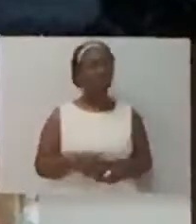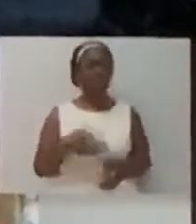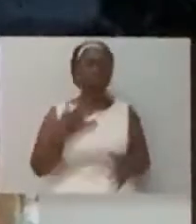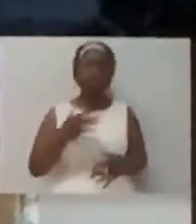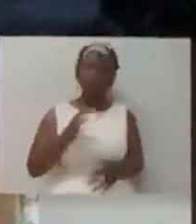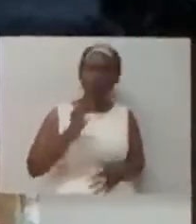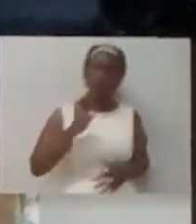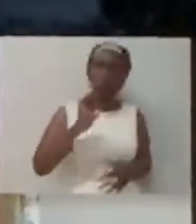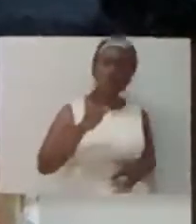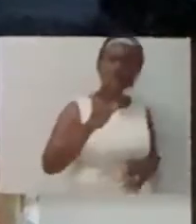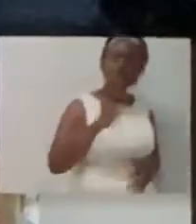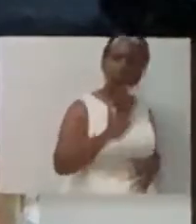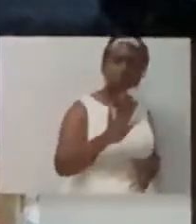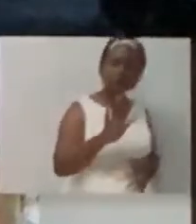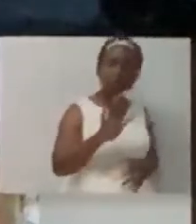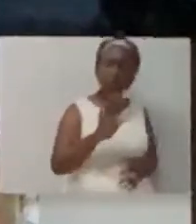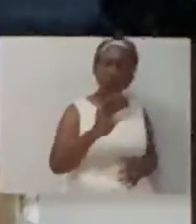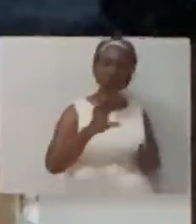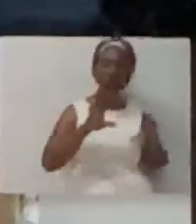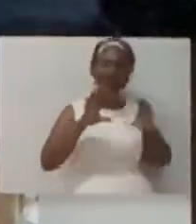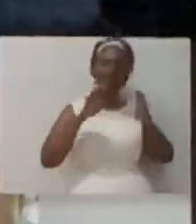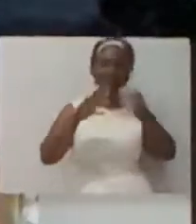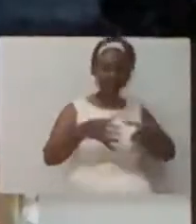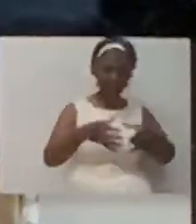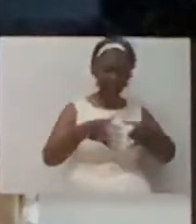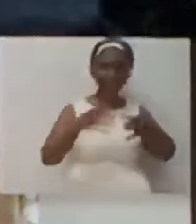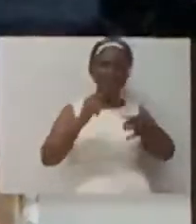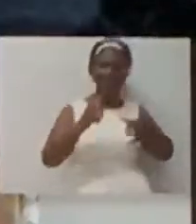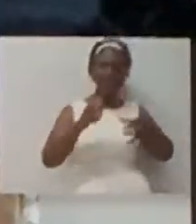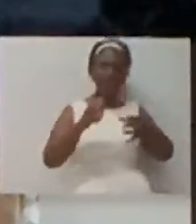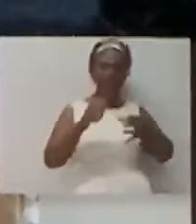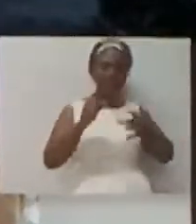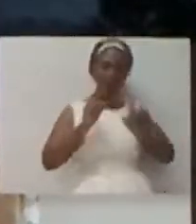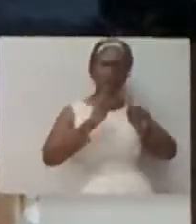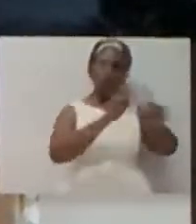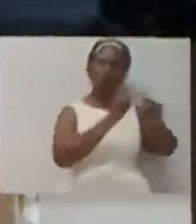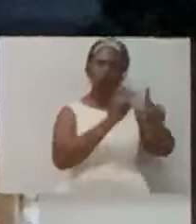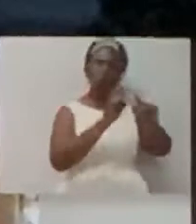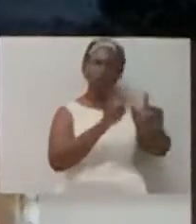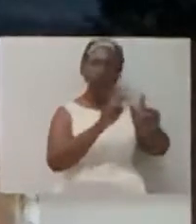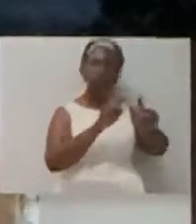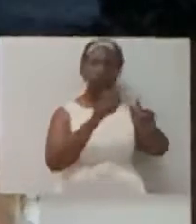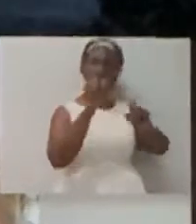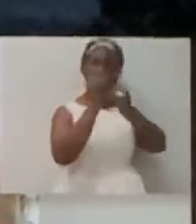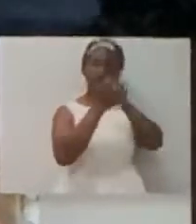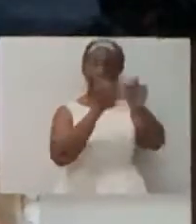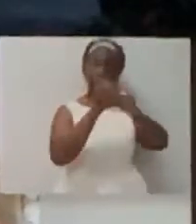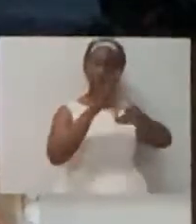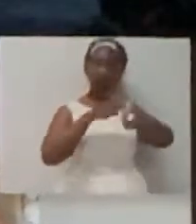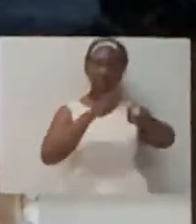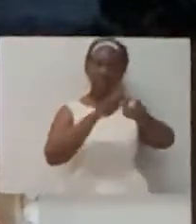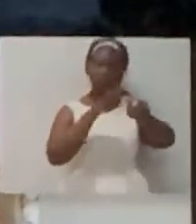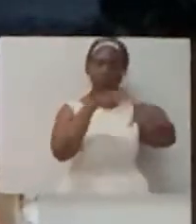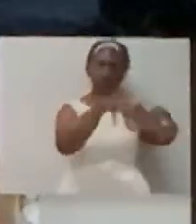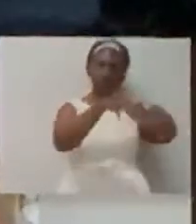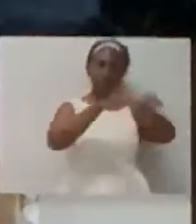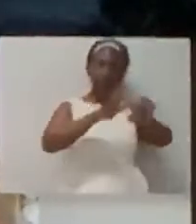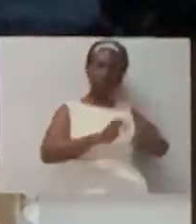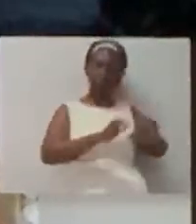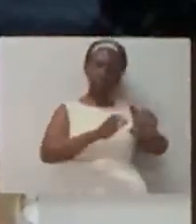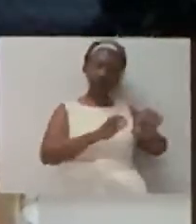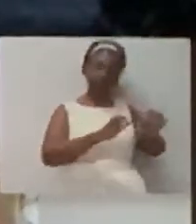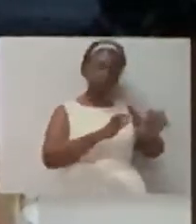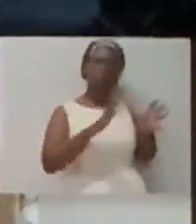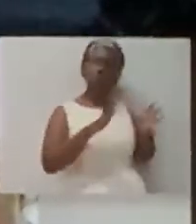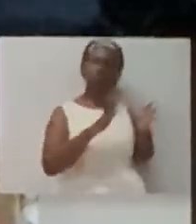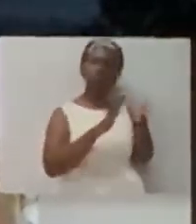It might be your class who spends hours decorating the headstones of fallen men and women at the Saratoga National Cemetery